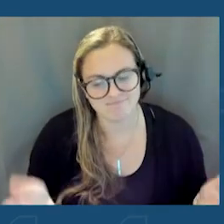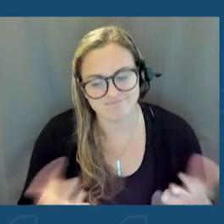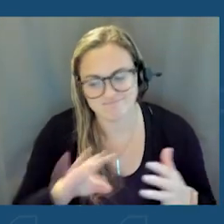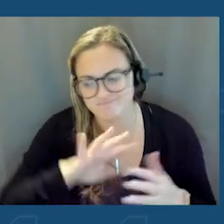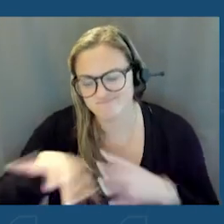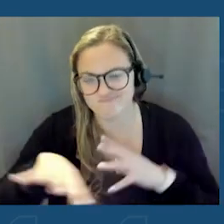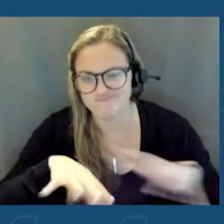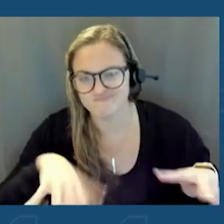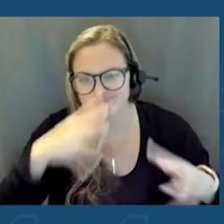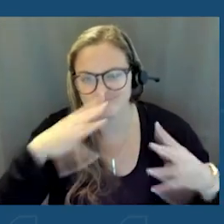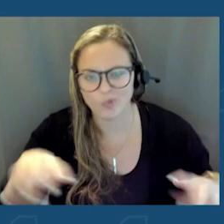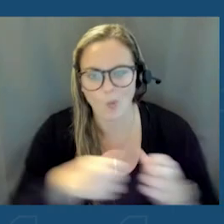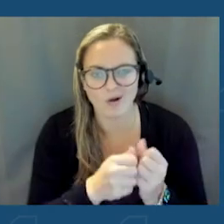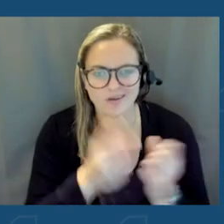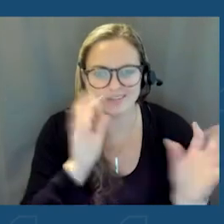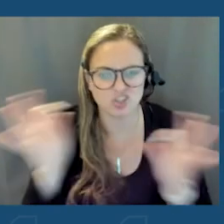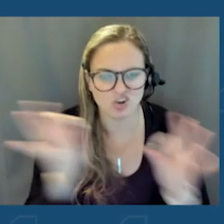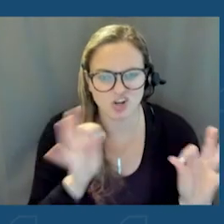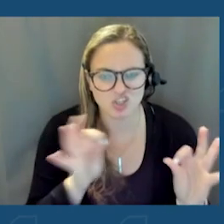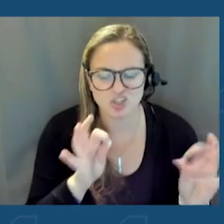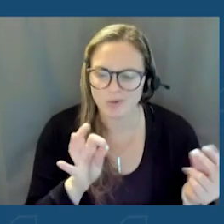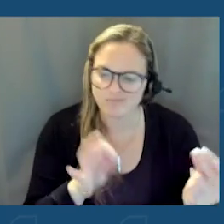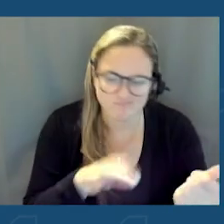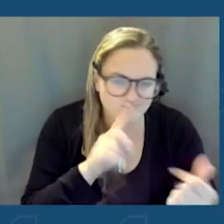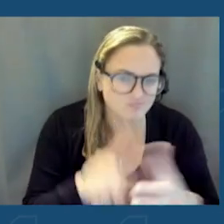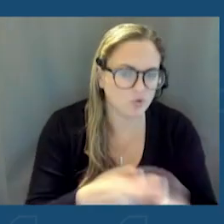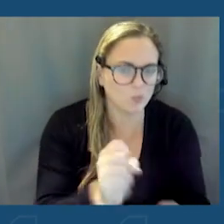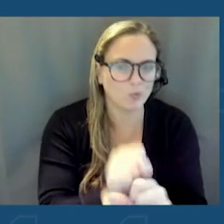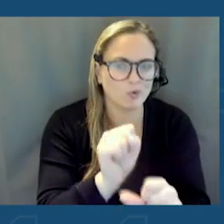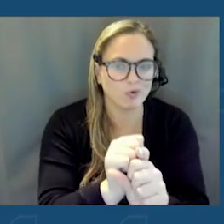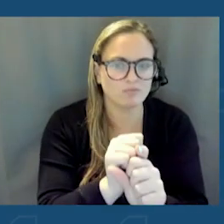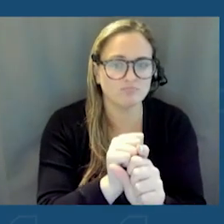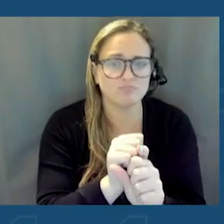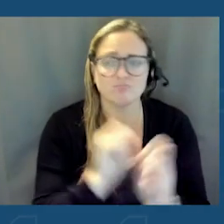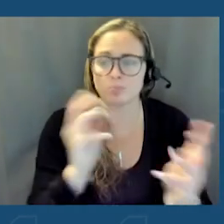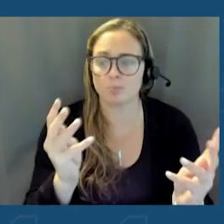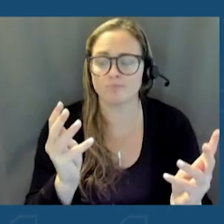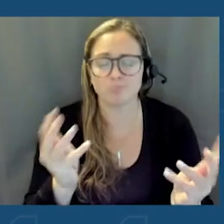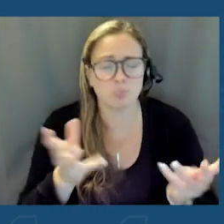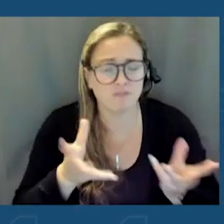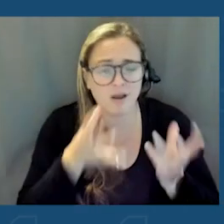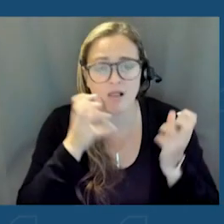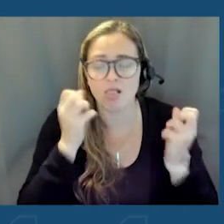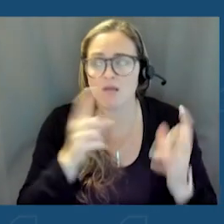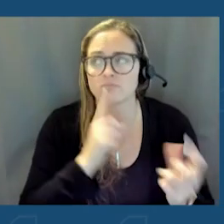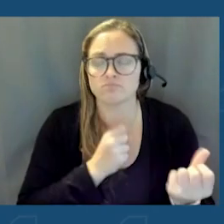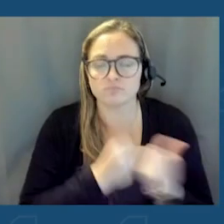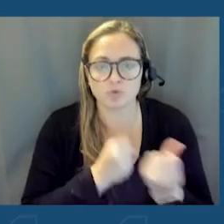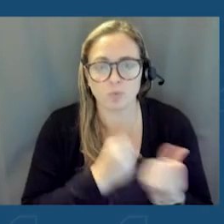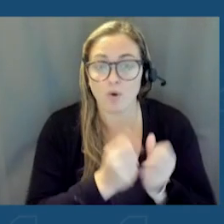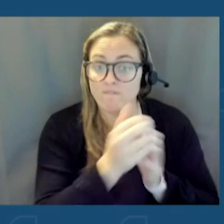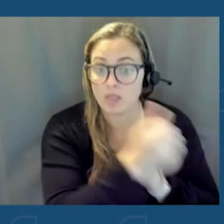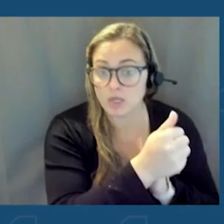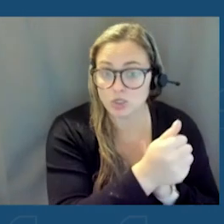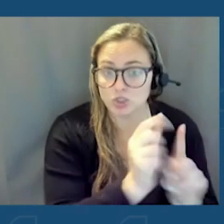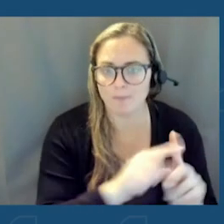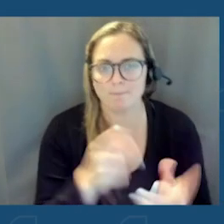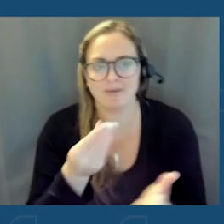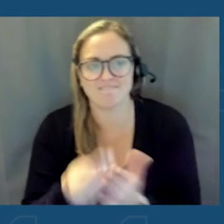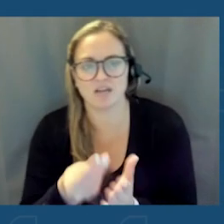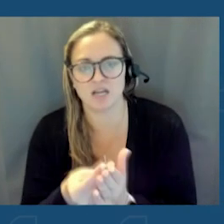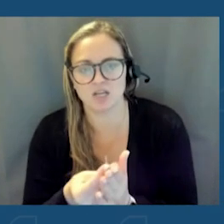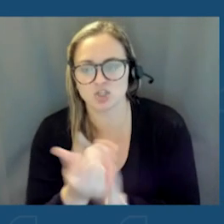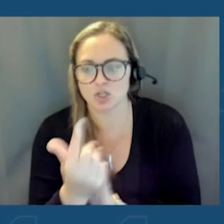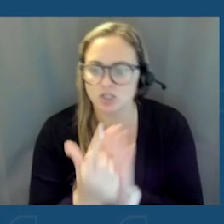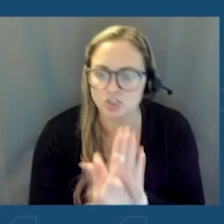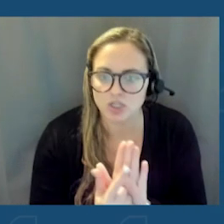right to business. She's provided invaluable support from a leadership point of view, but also financial and legislative to allow